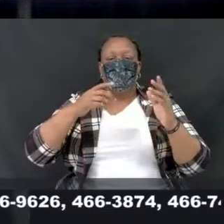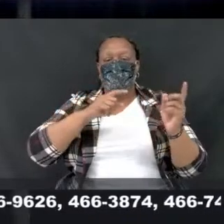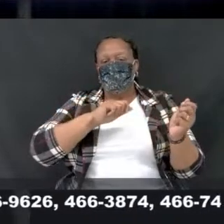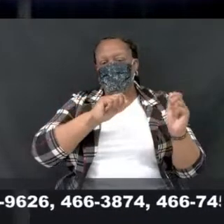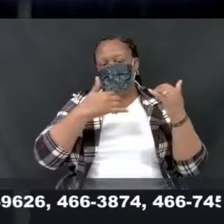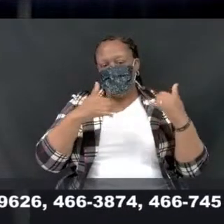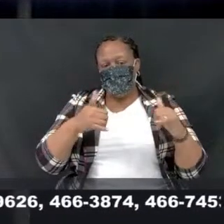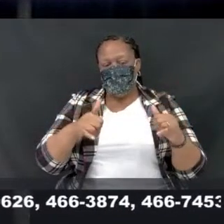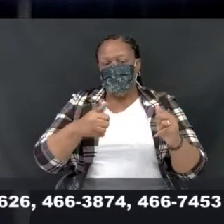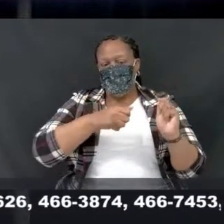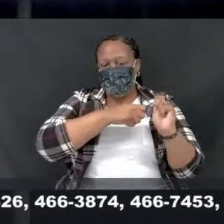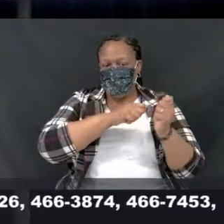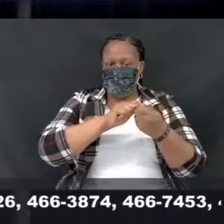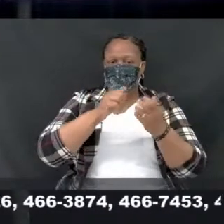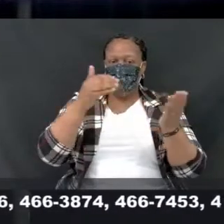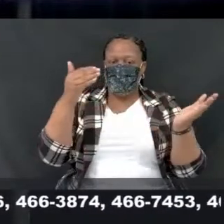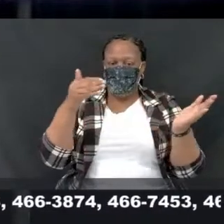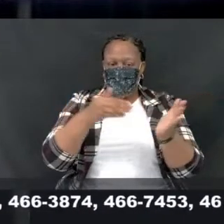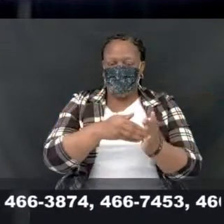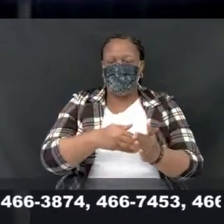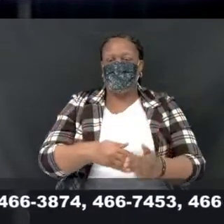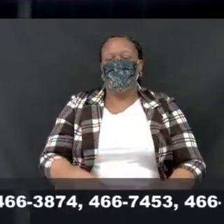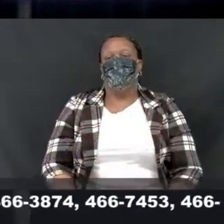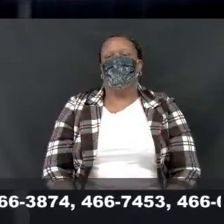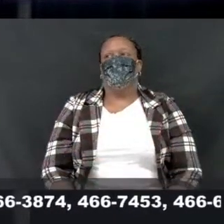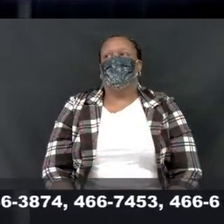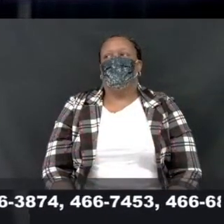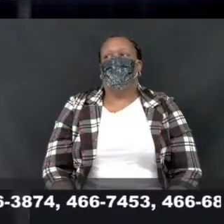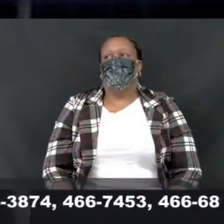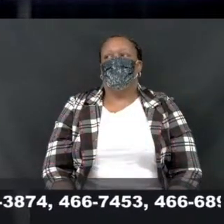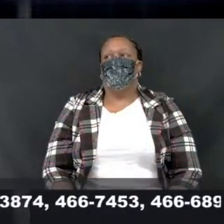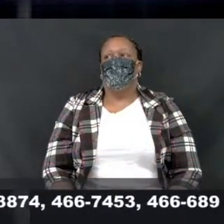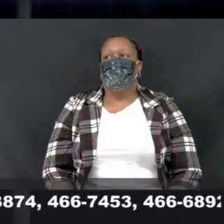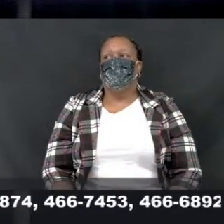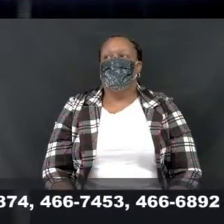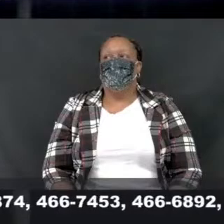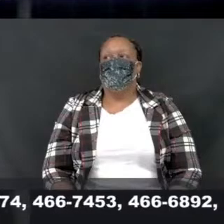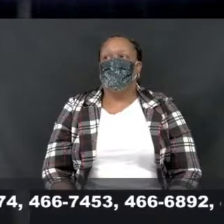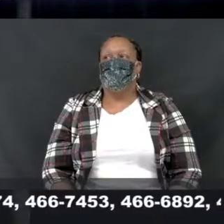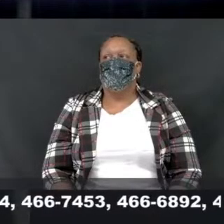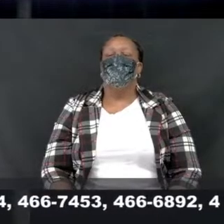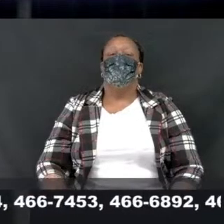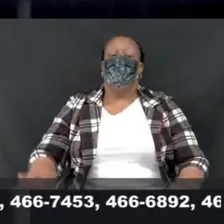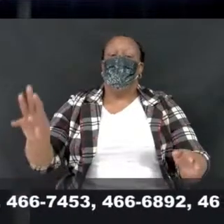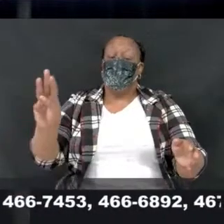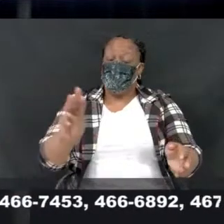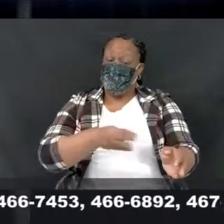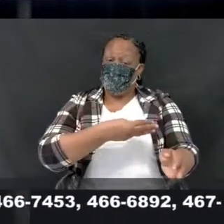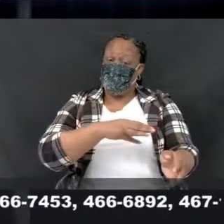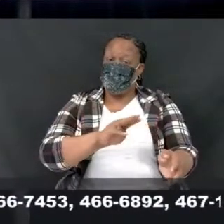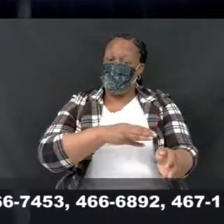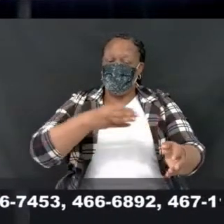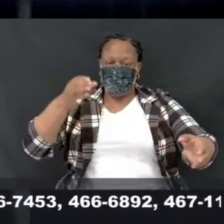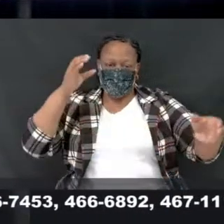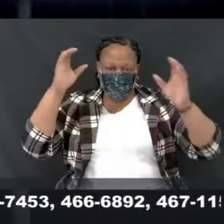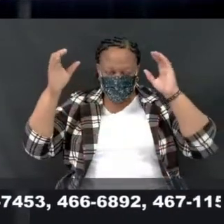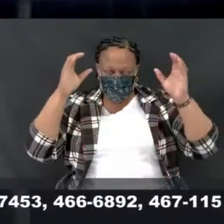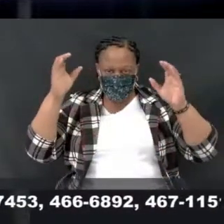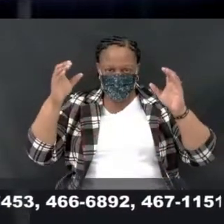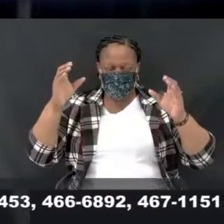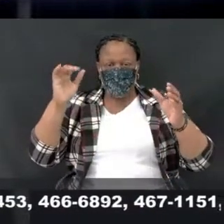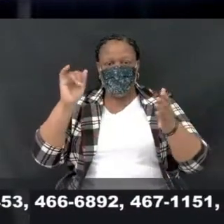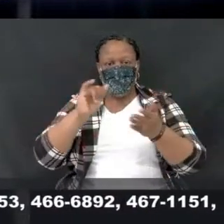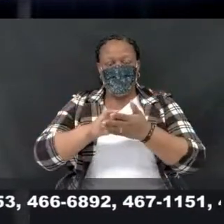I also would have stated to you previously, that the St. Kitts Music Festival would have made a presentation to the